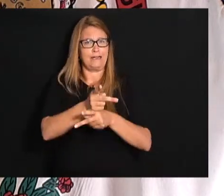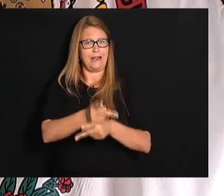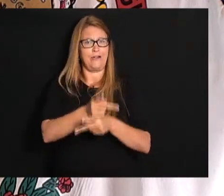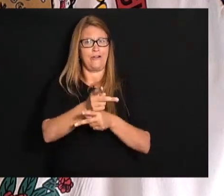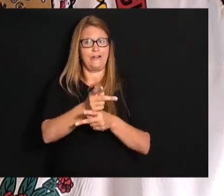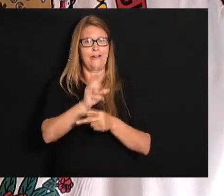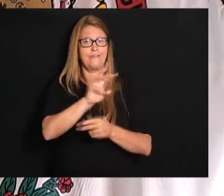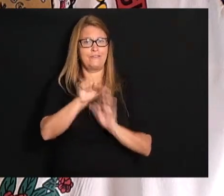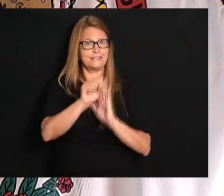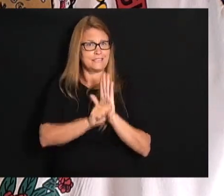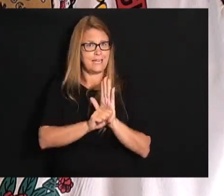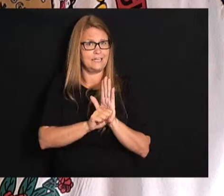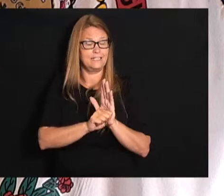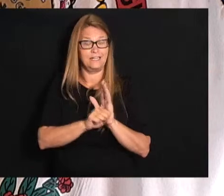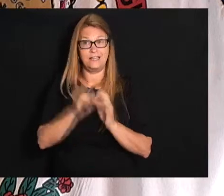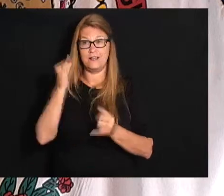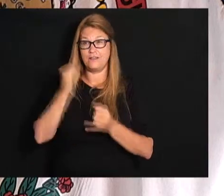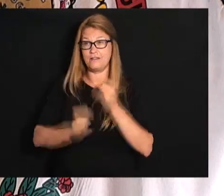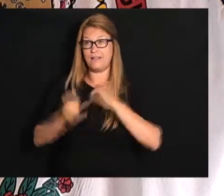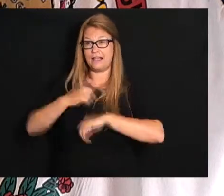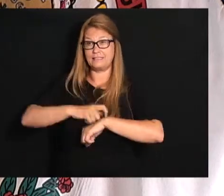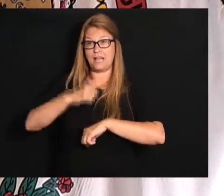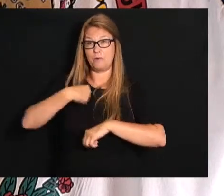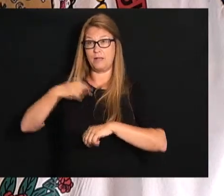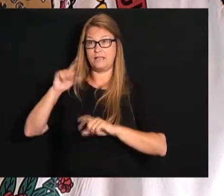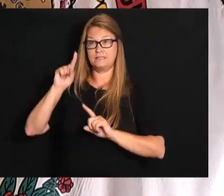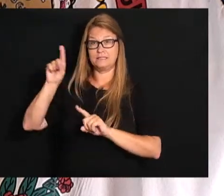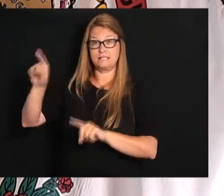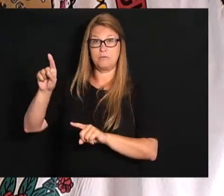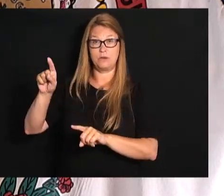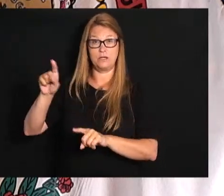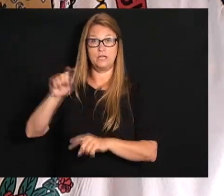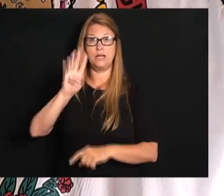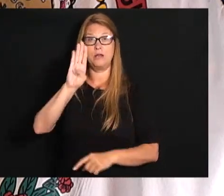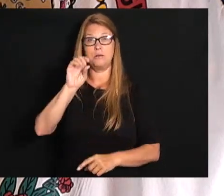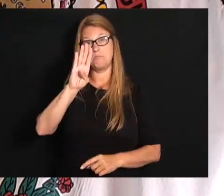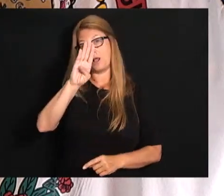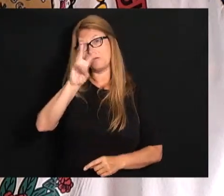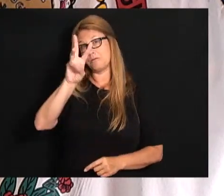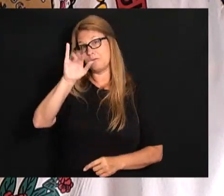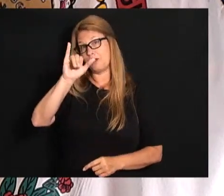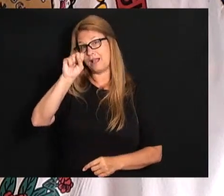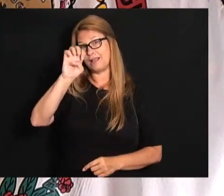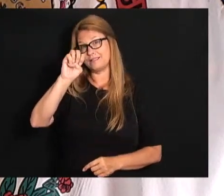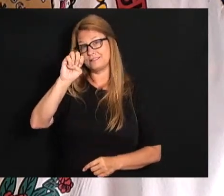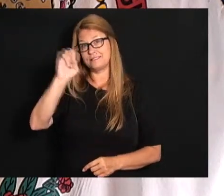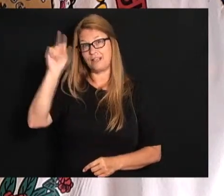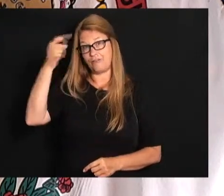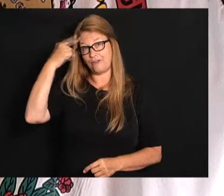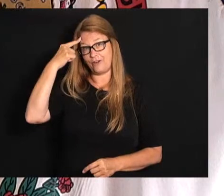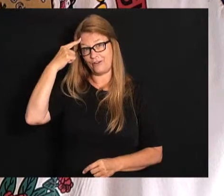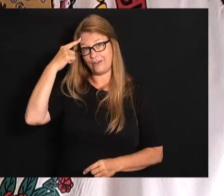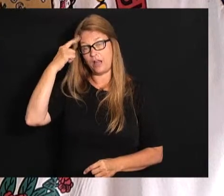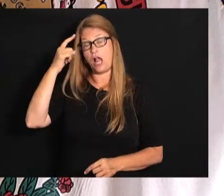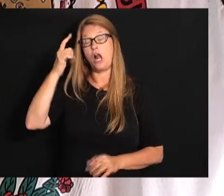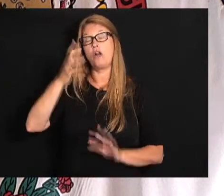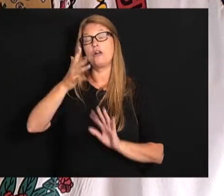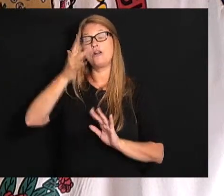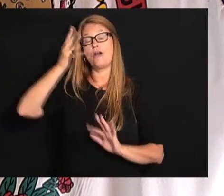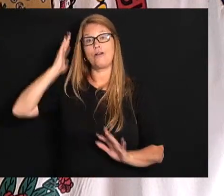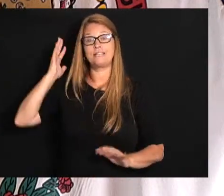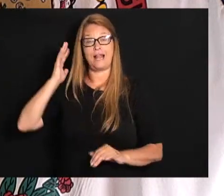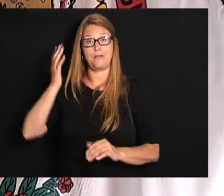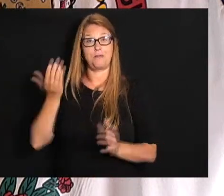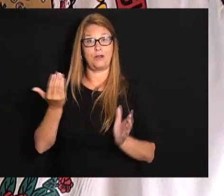The last time we had somebody in D.C. was under the Bob Wise administration, a long time ago. And I will